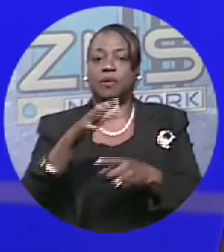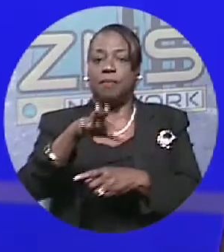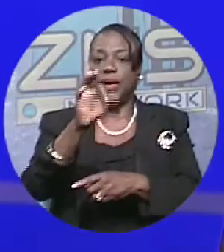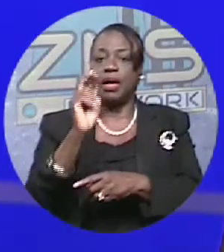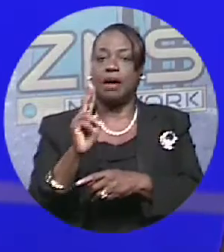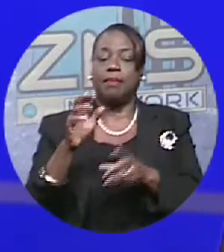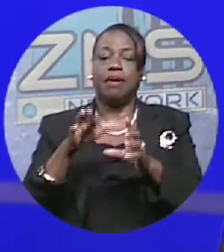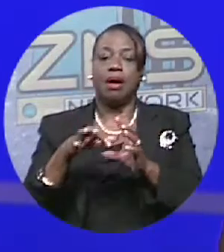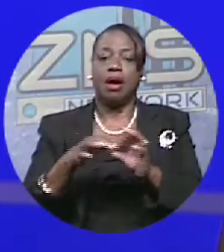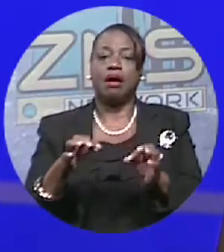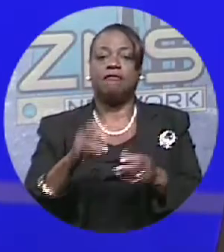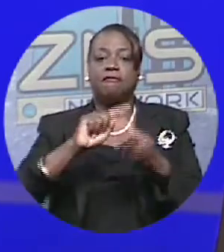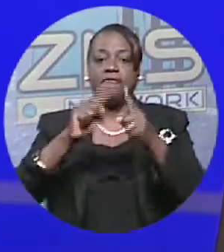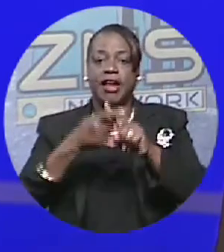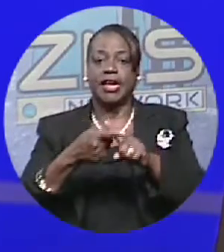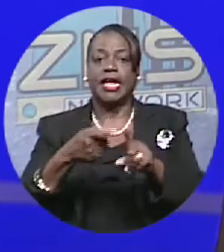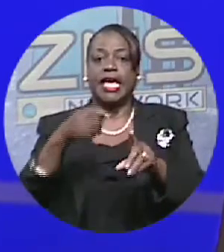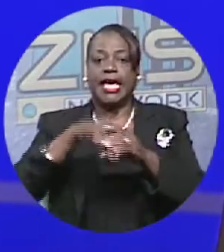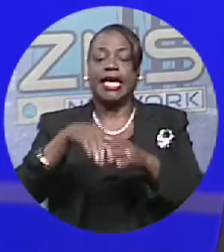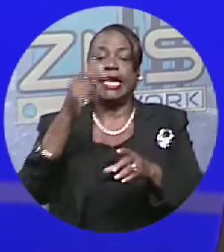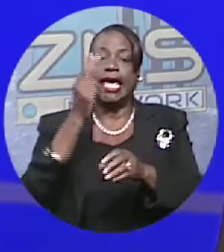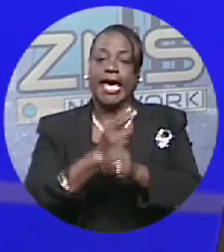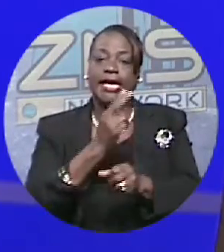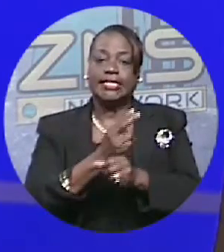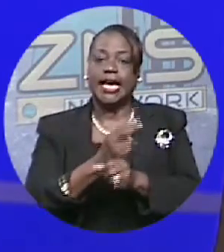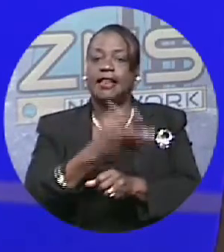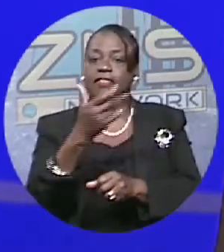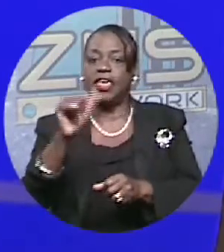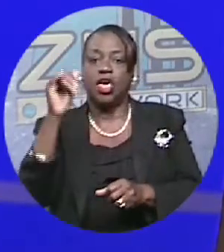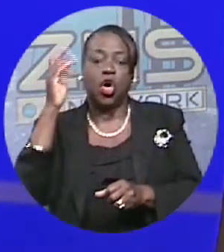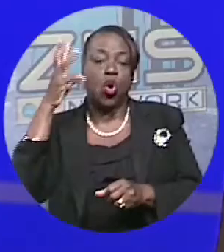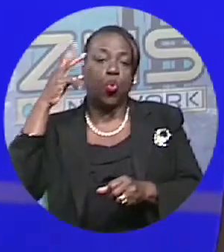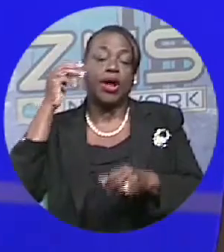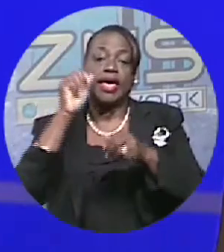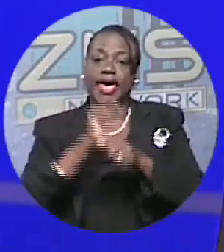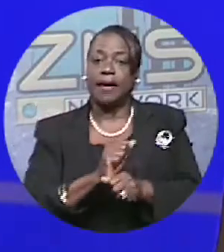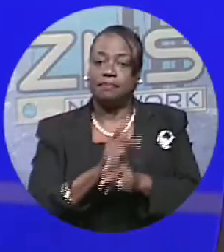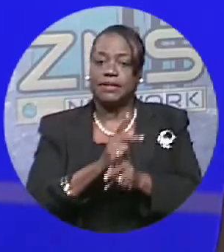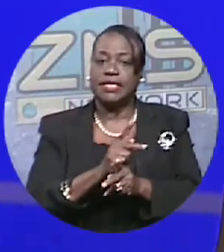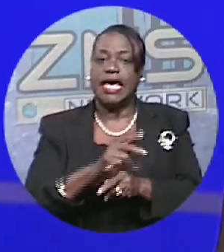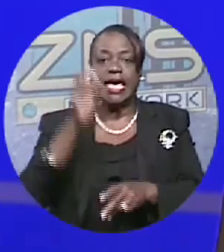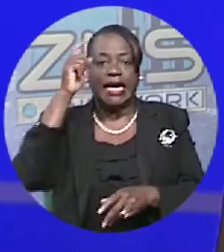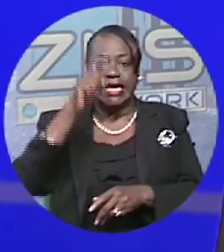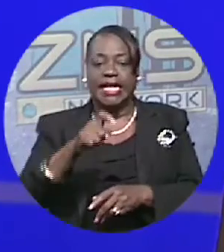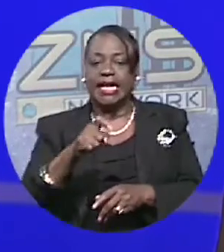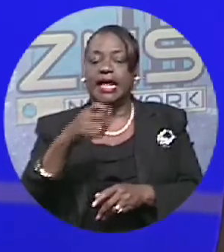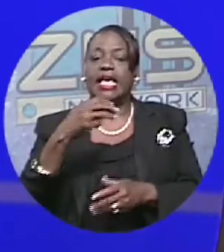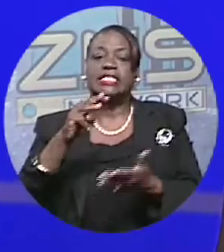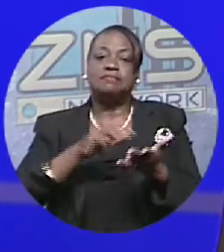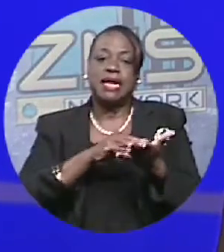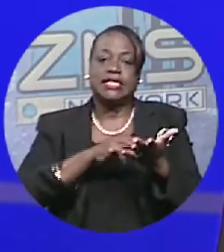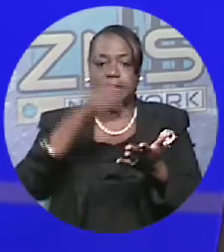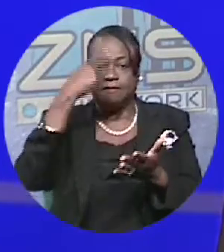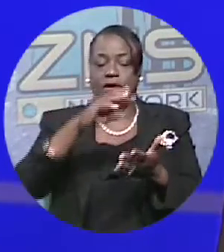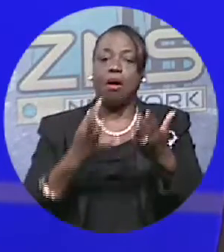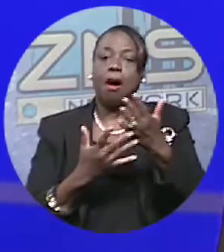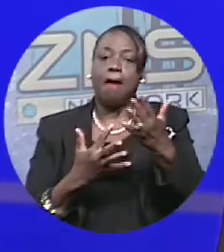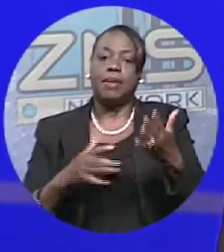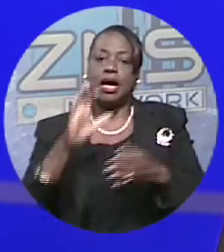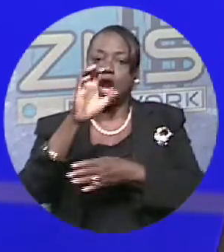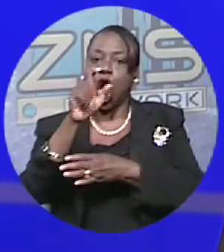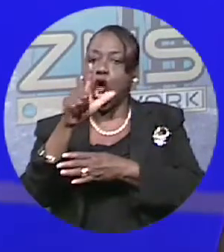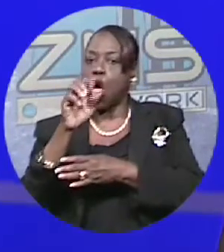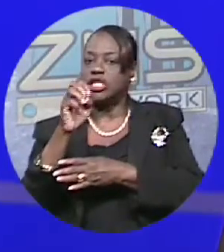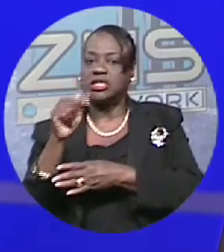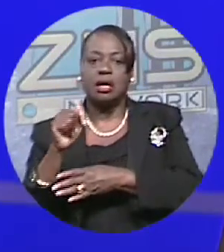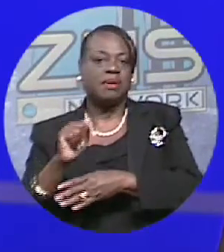detained back in 2014. The mother says he was sick and needed medication for blood clots, but he didn't receive the necessary medical